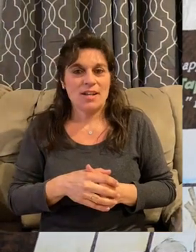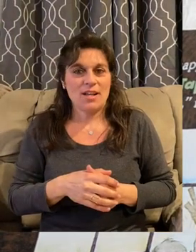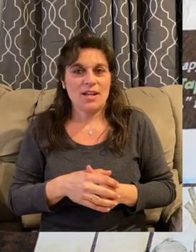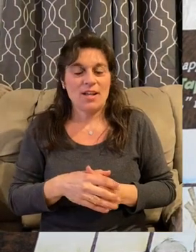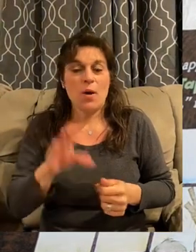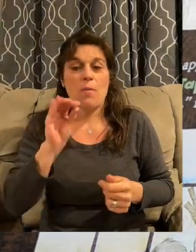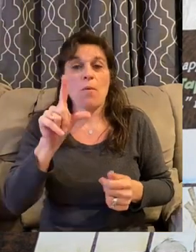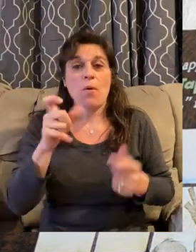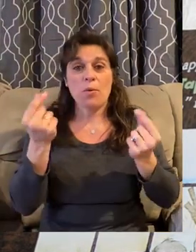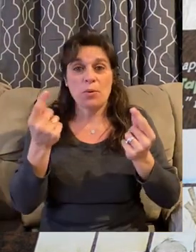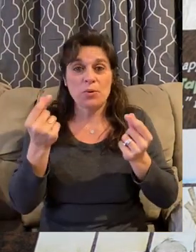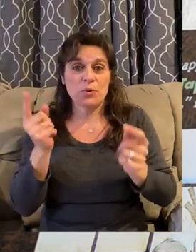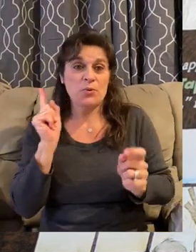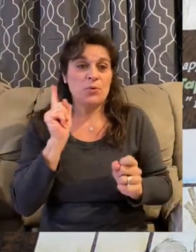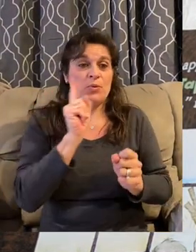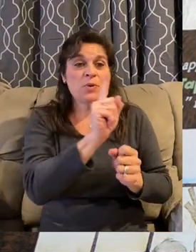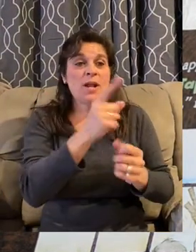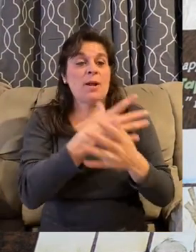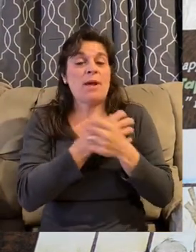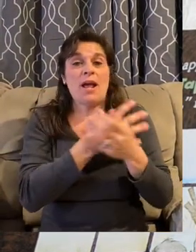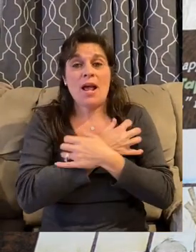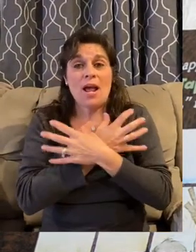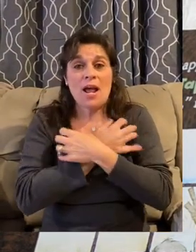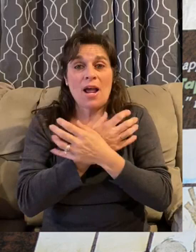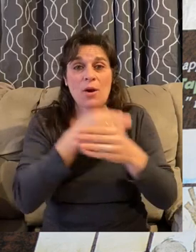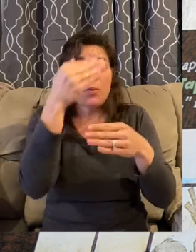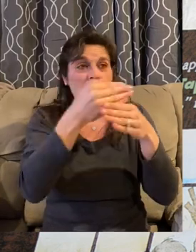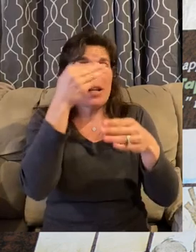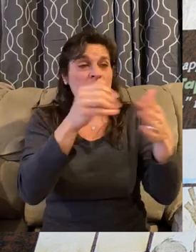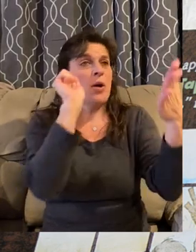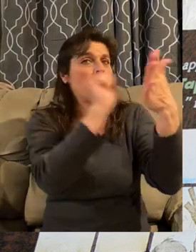Mole rapped on Bear's window. Tap, tap, tap.